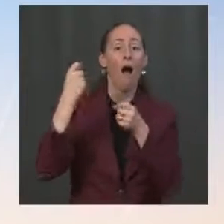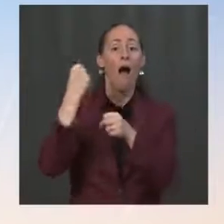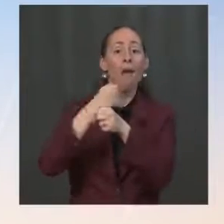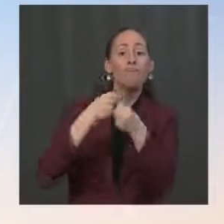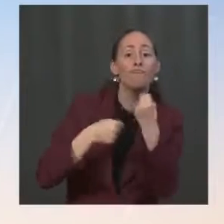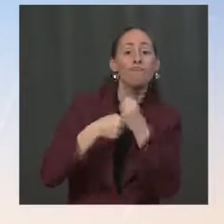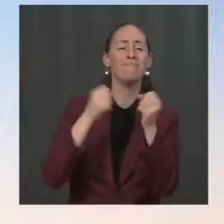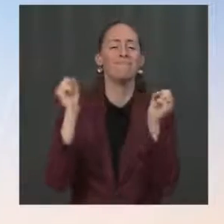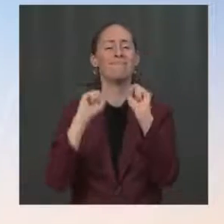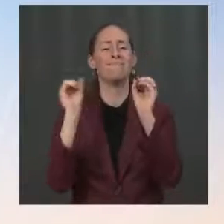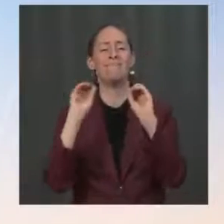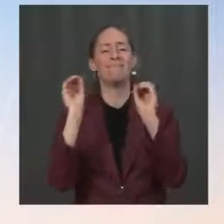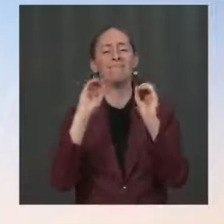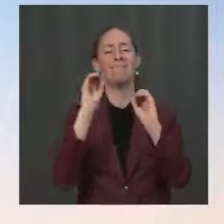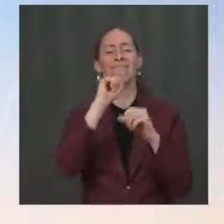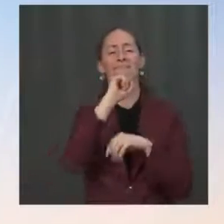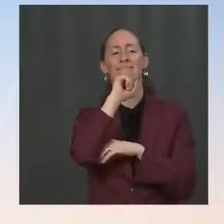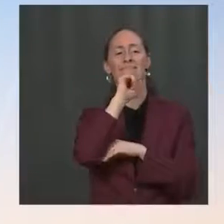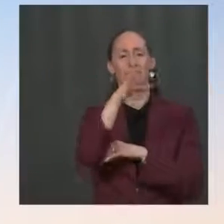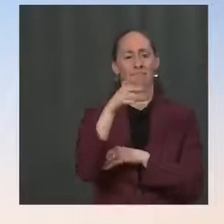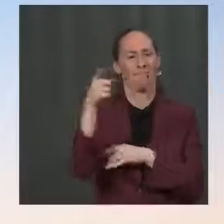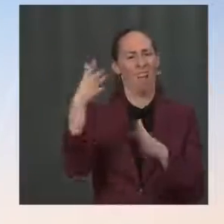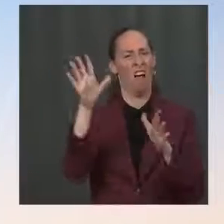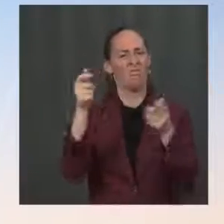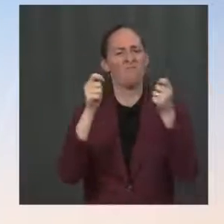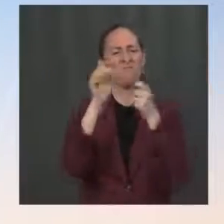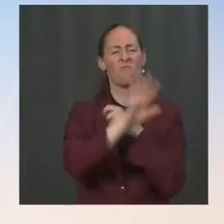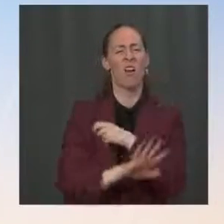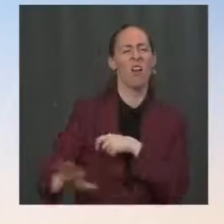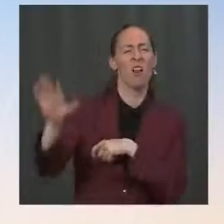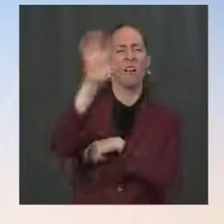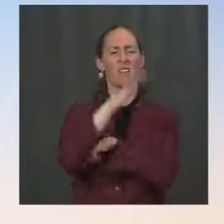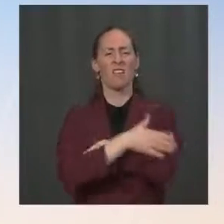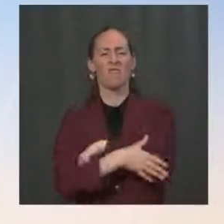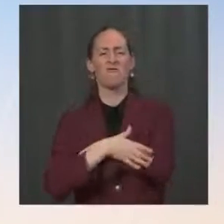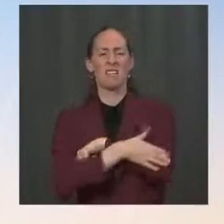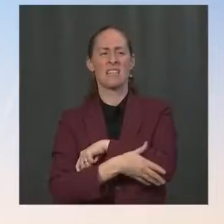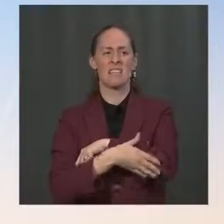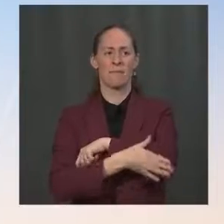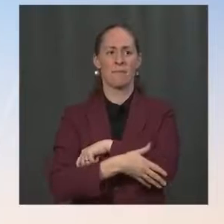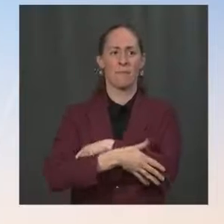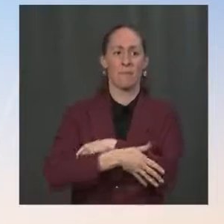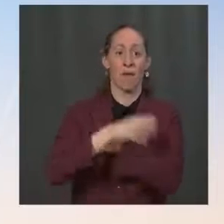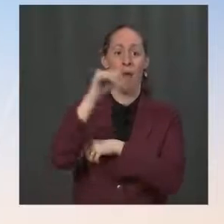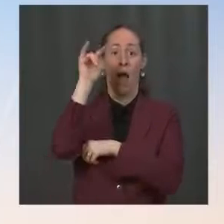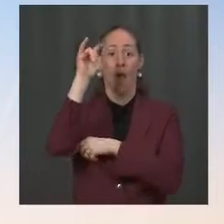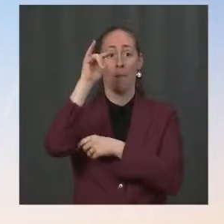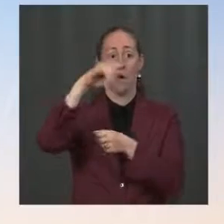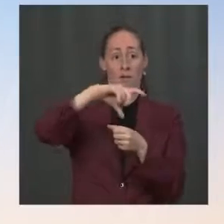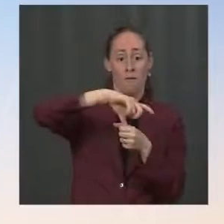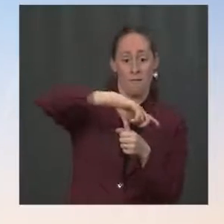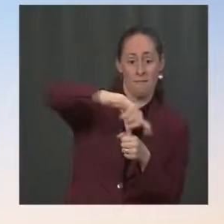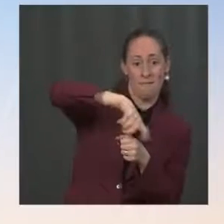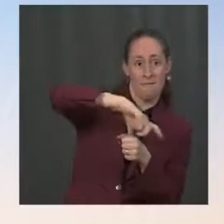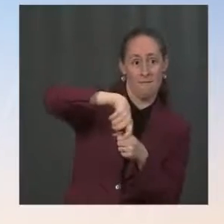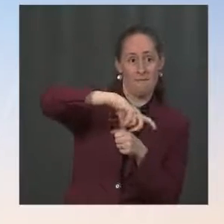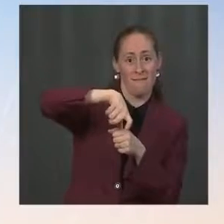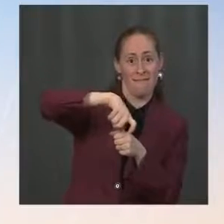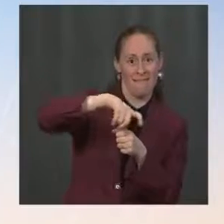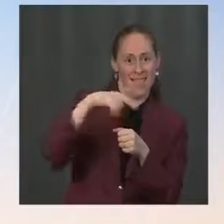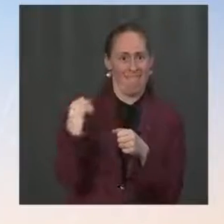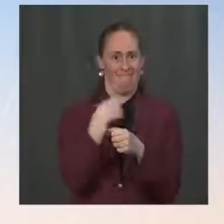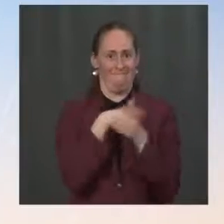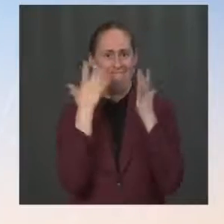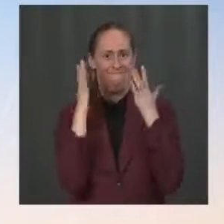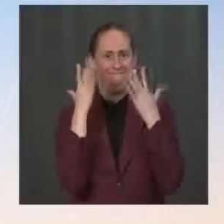large swaths of the country, including a lot of the security perimeters around the airport, we have to coordinate with them in order to get people out. We'll continue to do